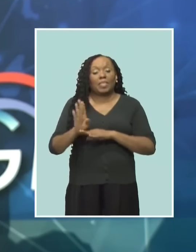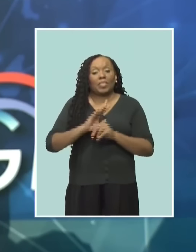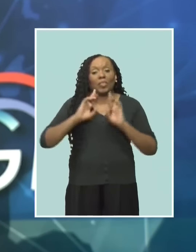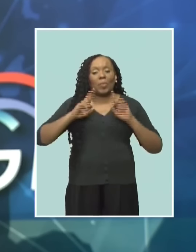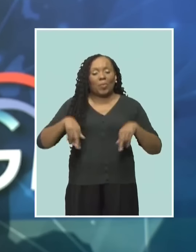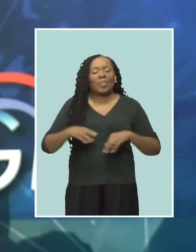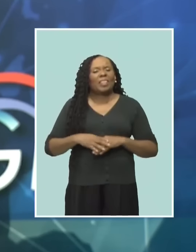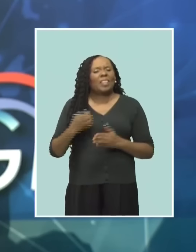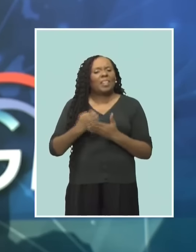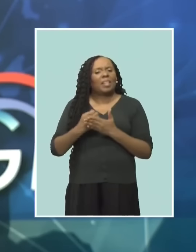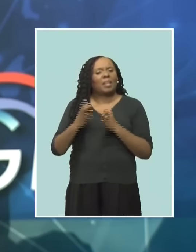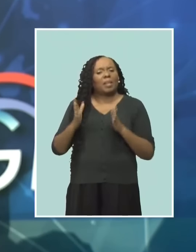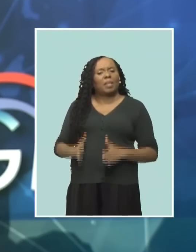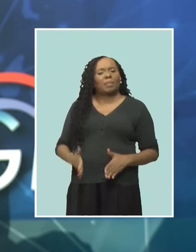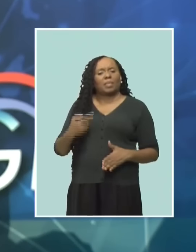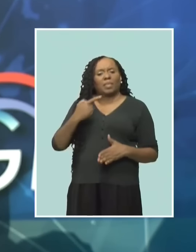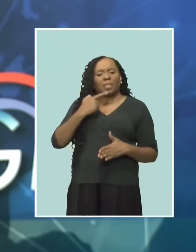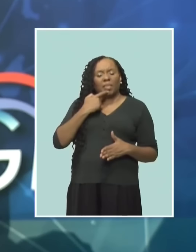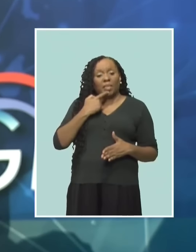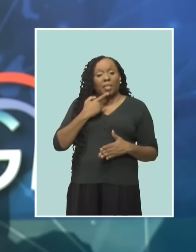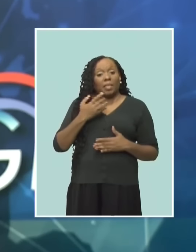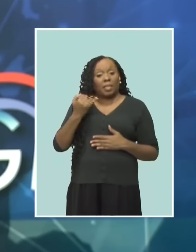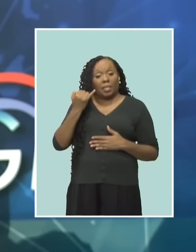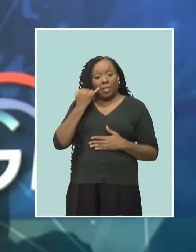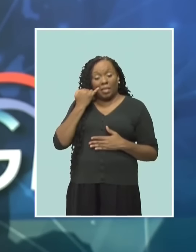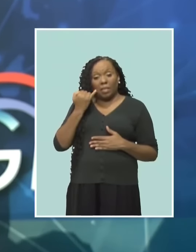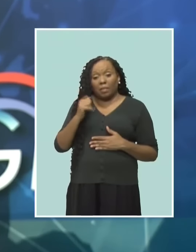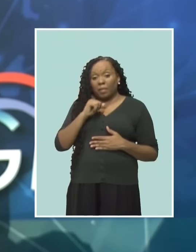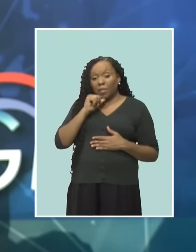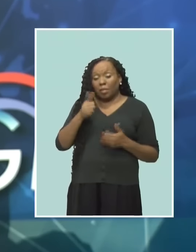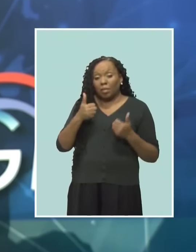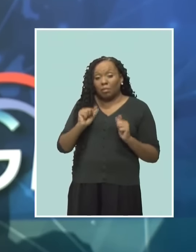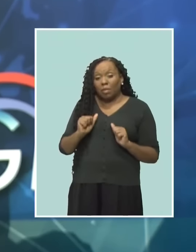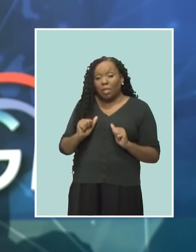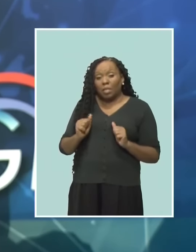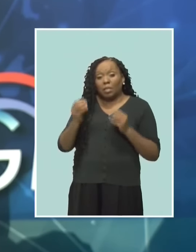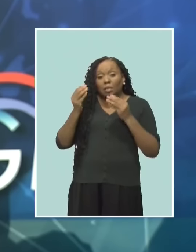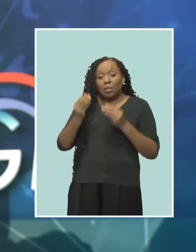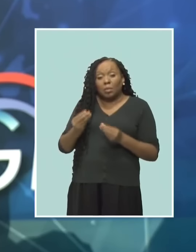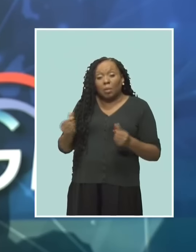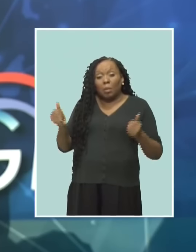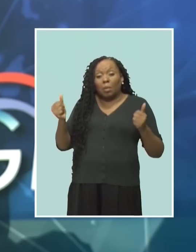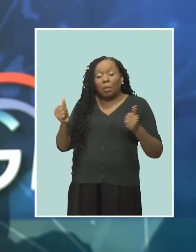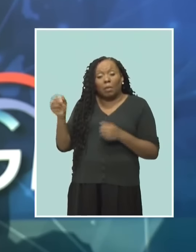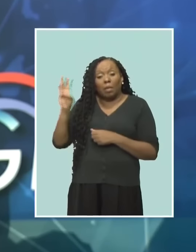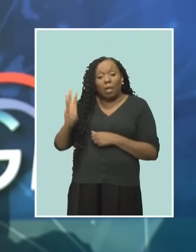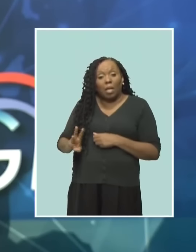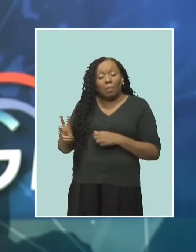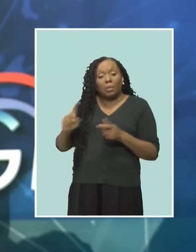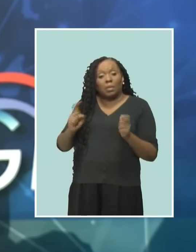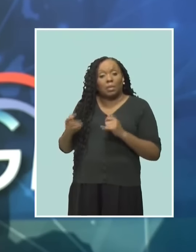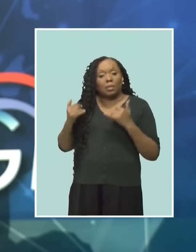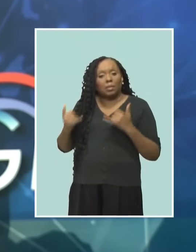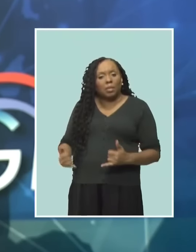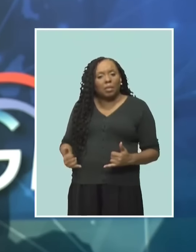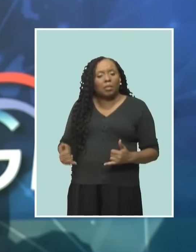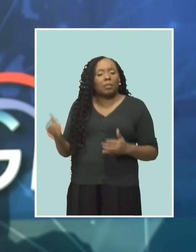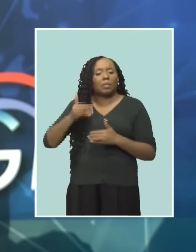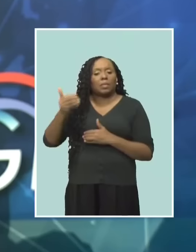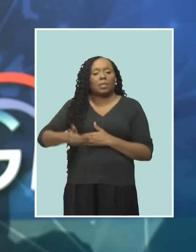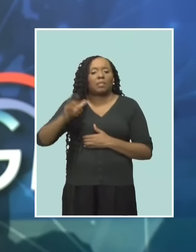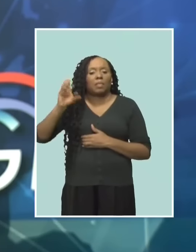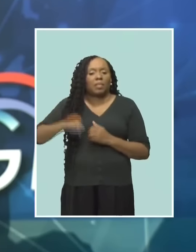a noted economist says if efforts are not undertaken to resolve the financial impact of climate change now, over the next